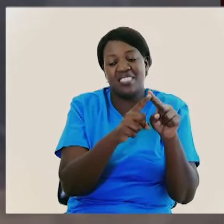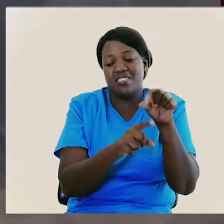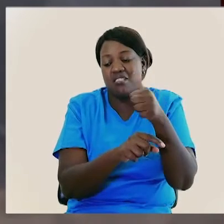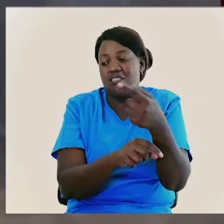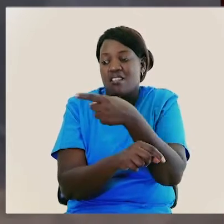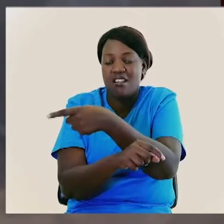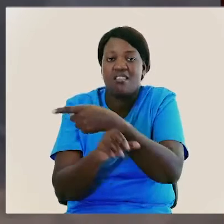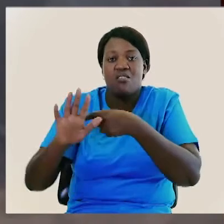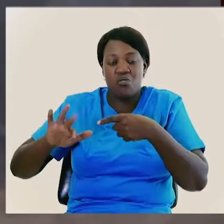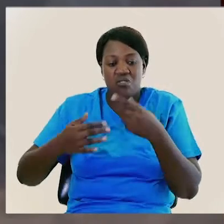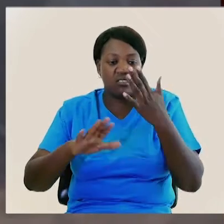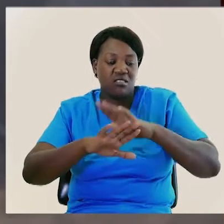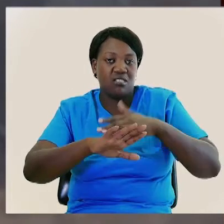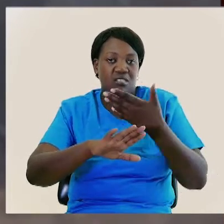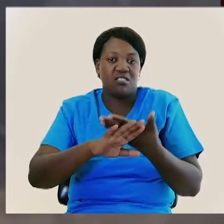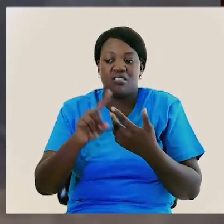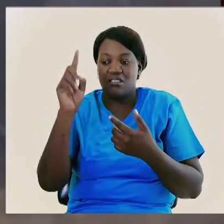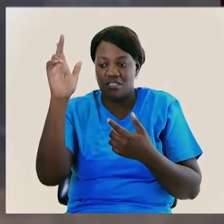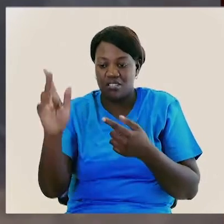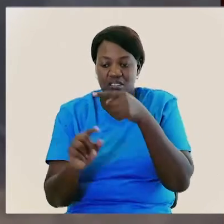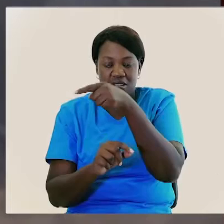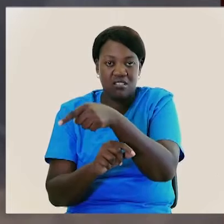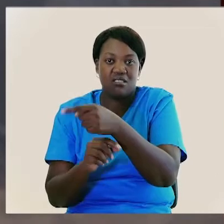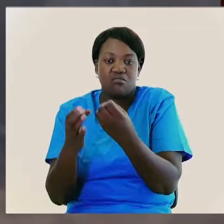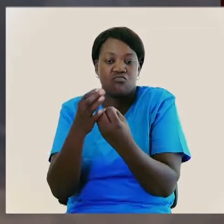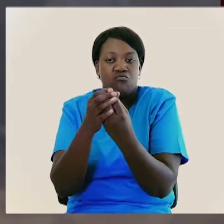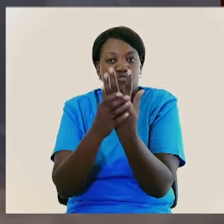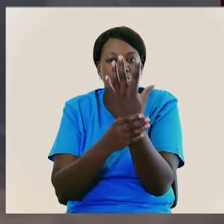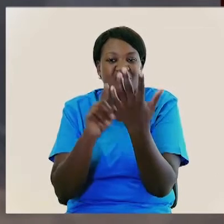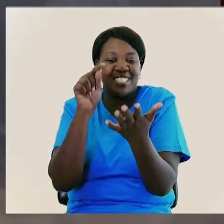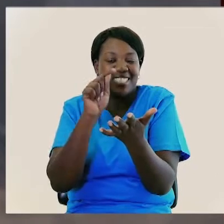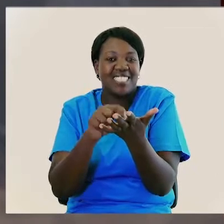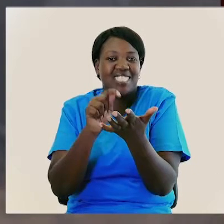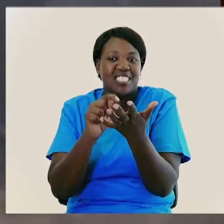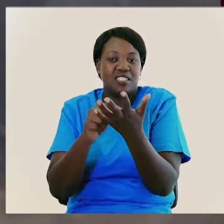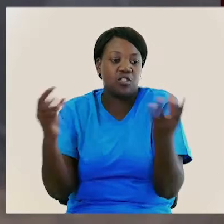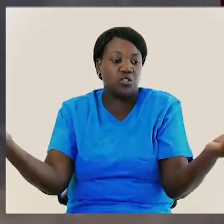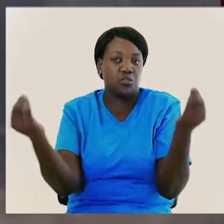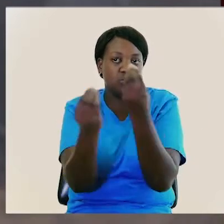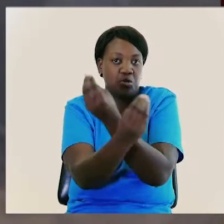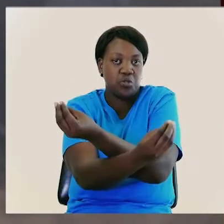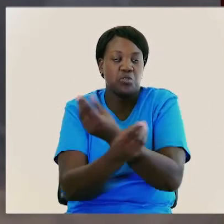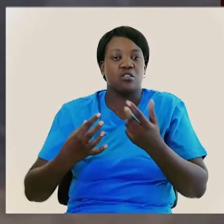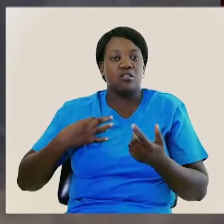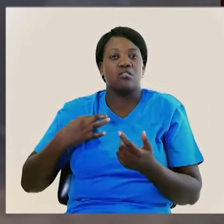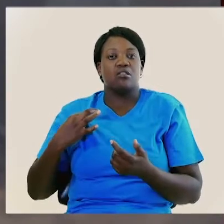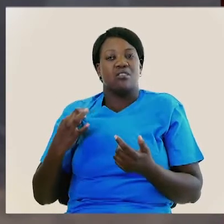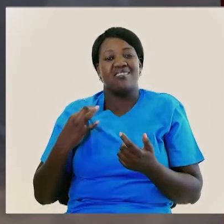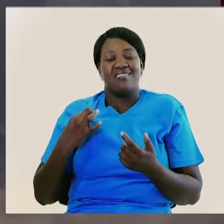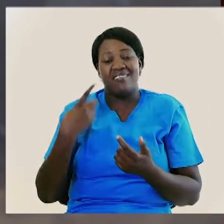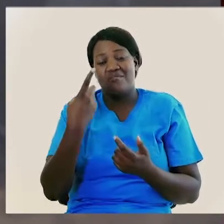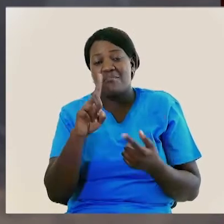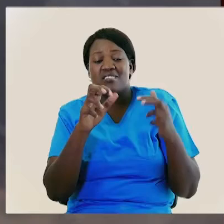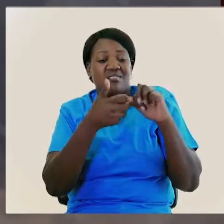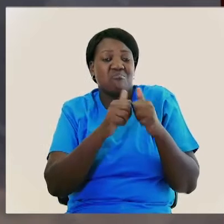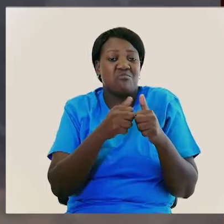person wants. For example, one person farms and swaps a chicken for a piece of cloth. But there are problems